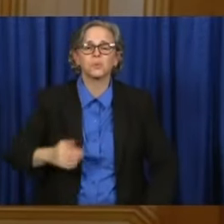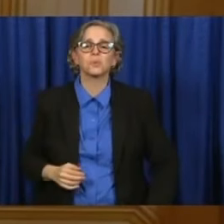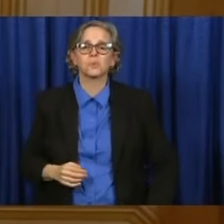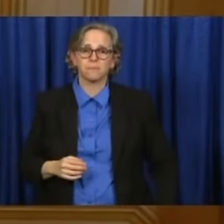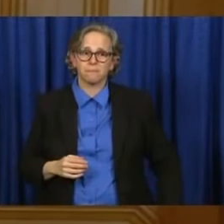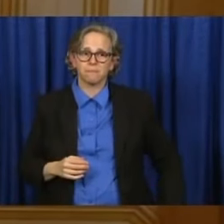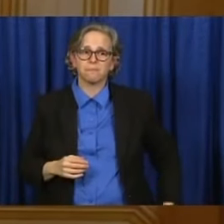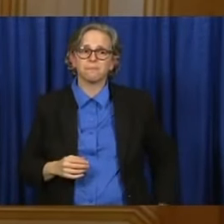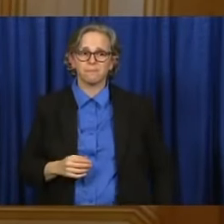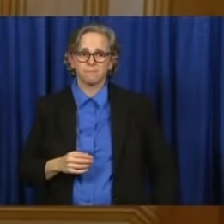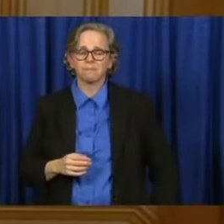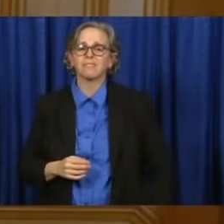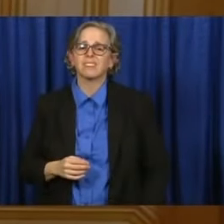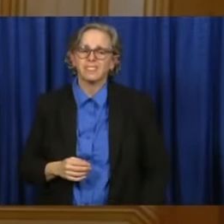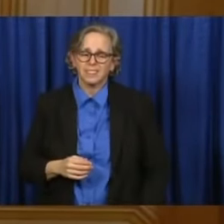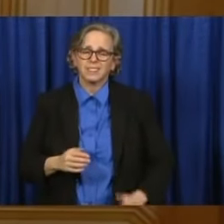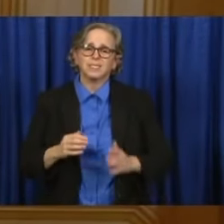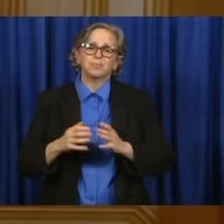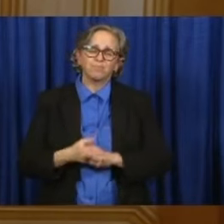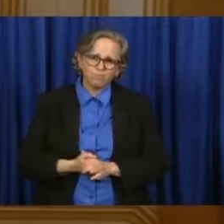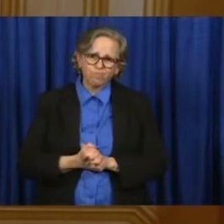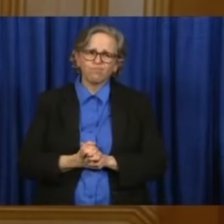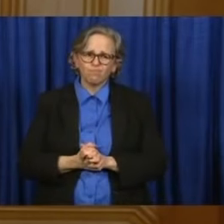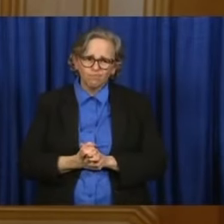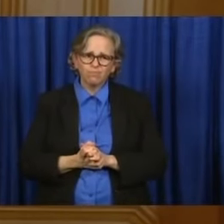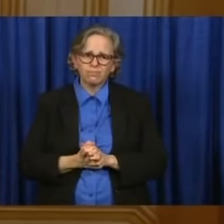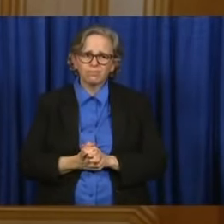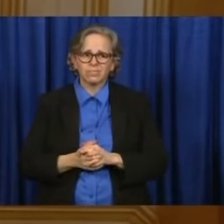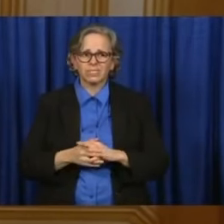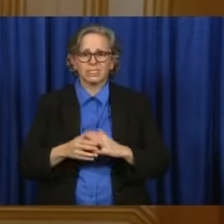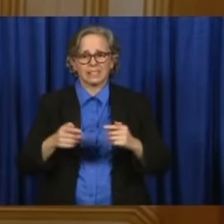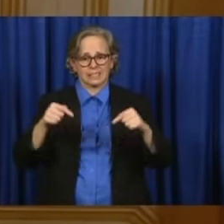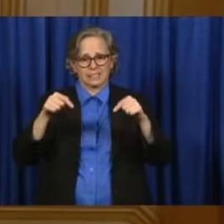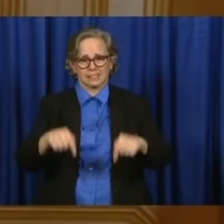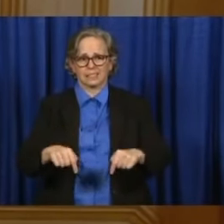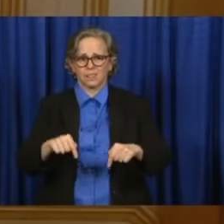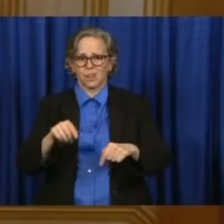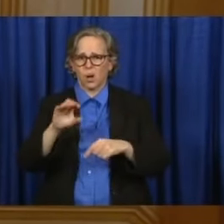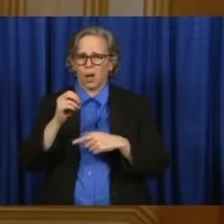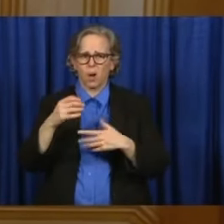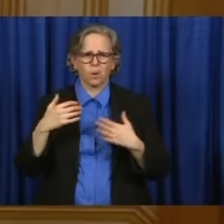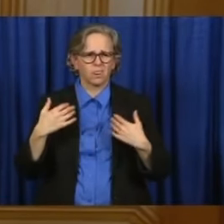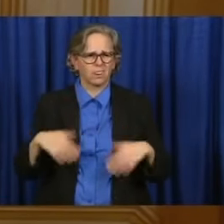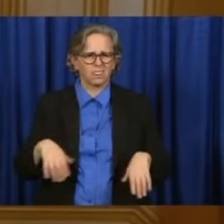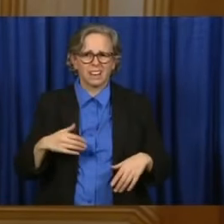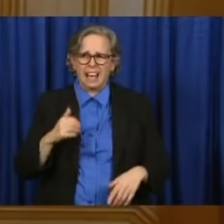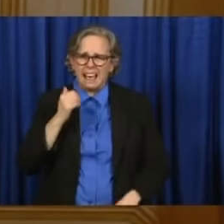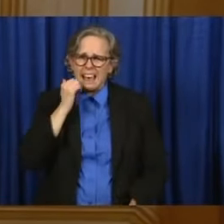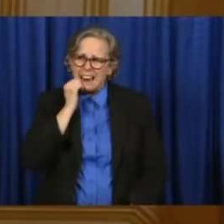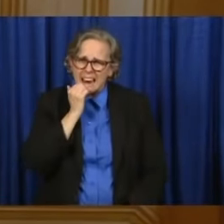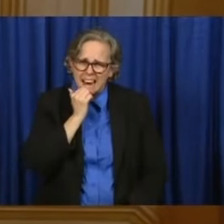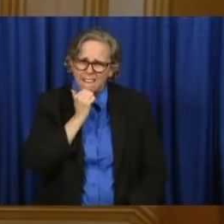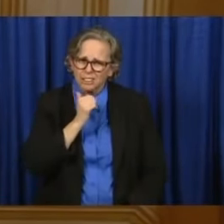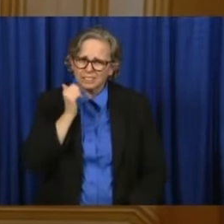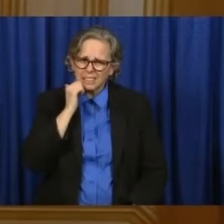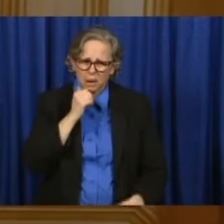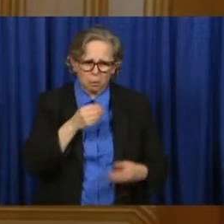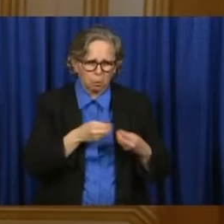for people of Ohio dealing with this every single day, particularly the people who've lost a job, particularly the people